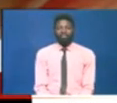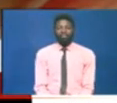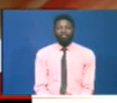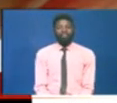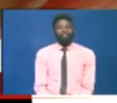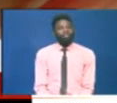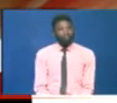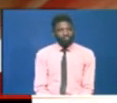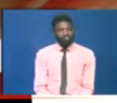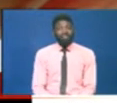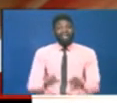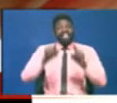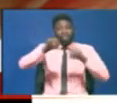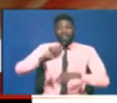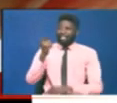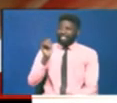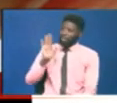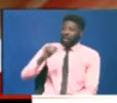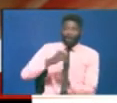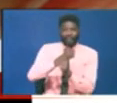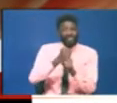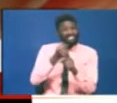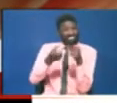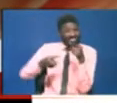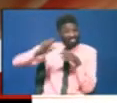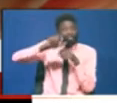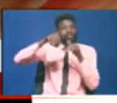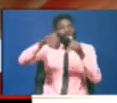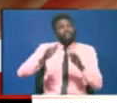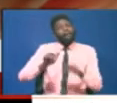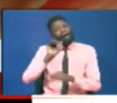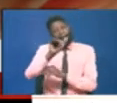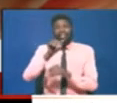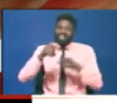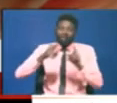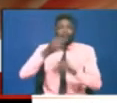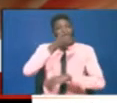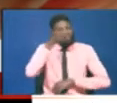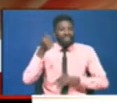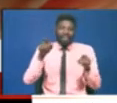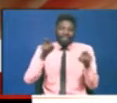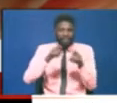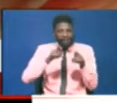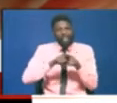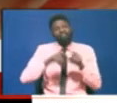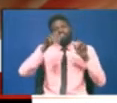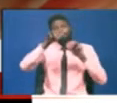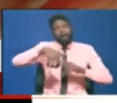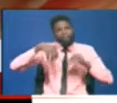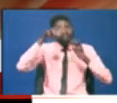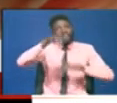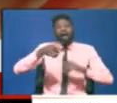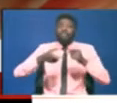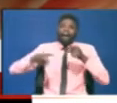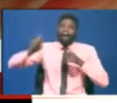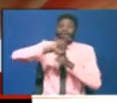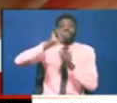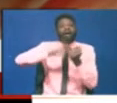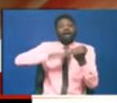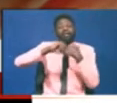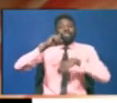As demand for Kenya's coffee rises, farmers have been urged to venture into and increase production. This comes after Kipkelion